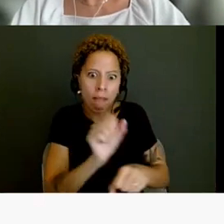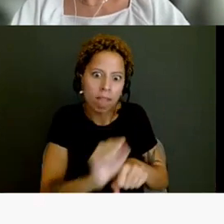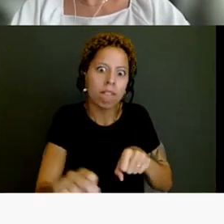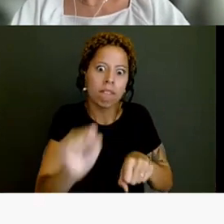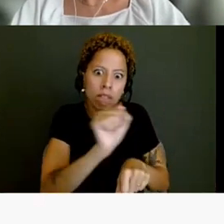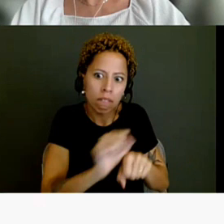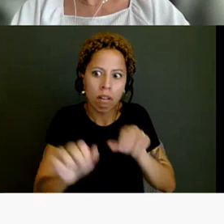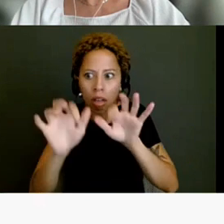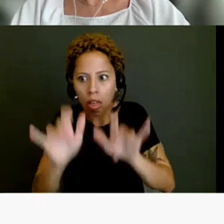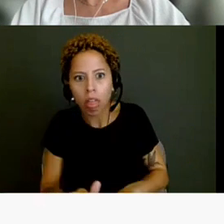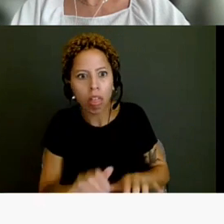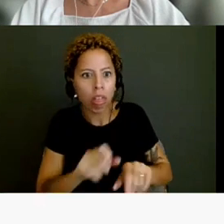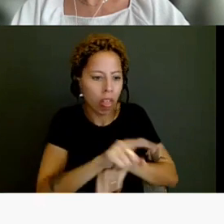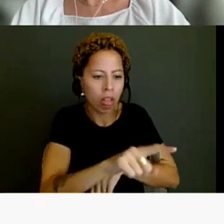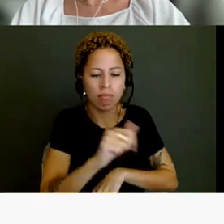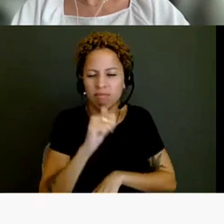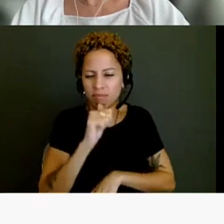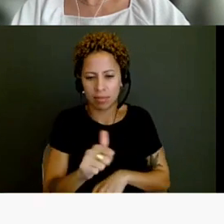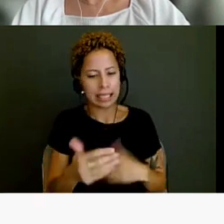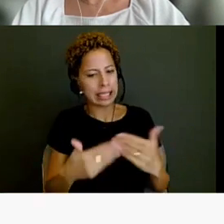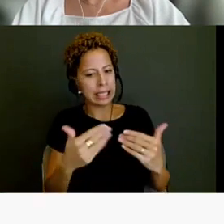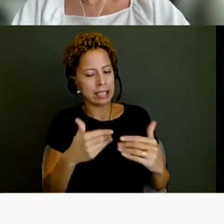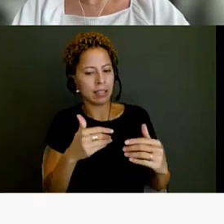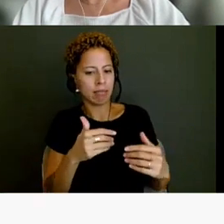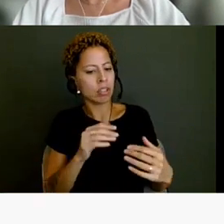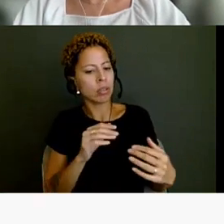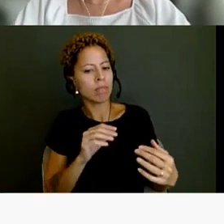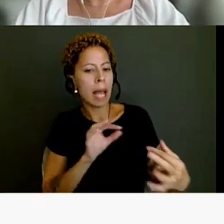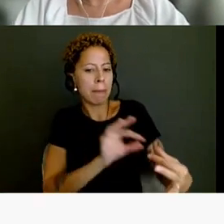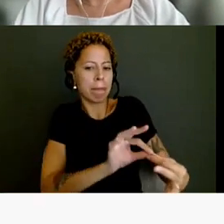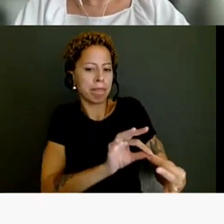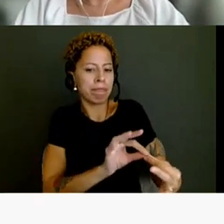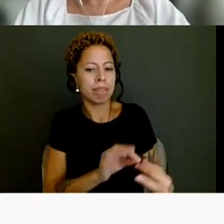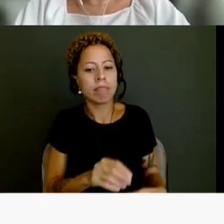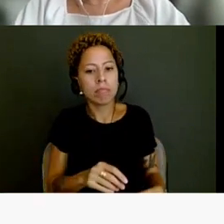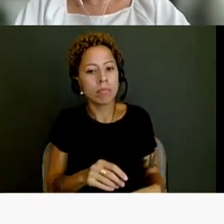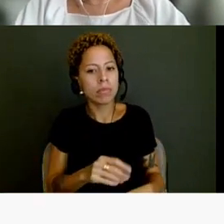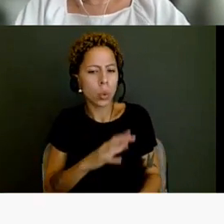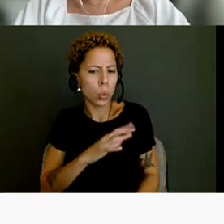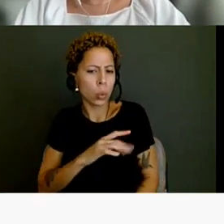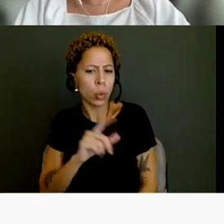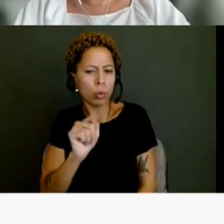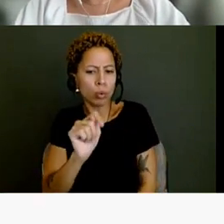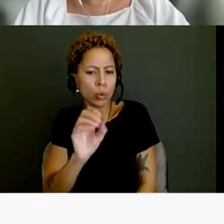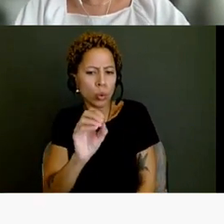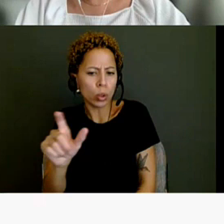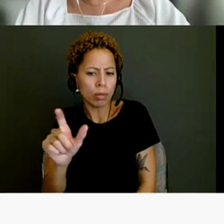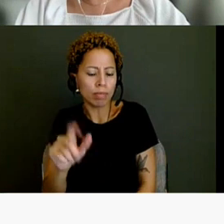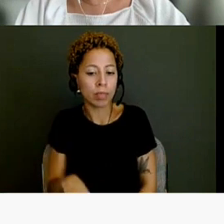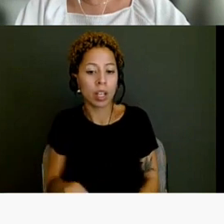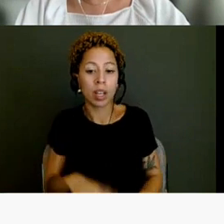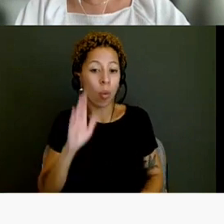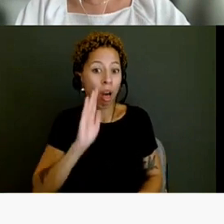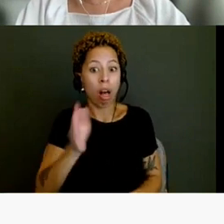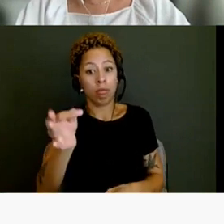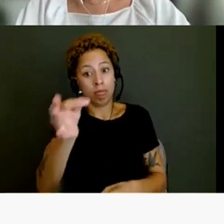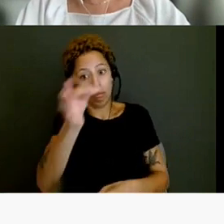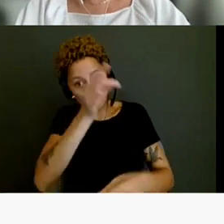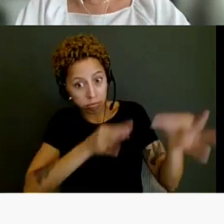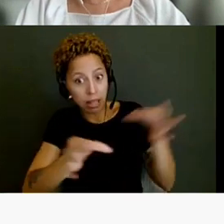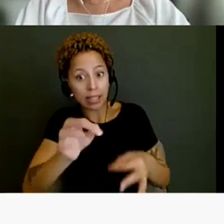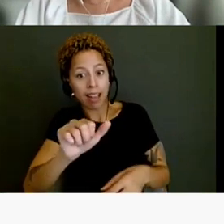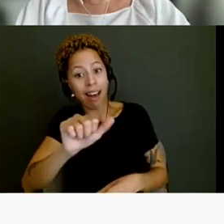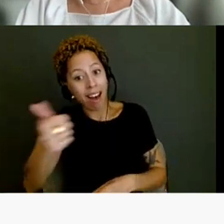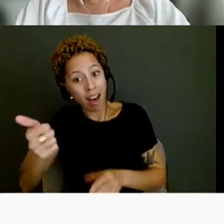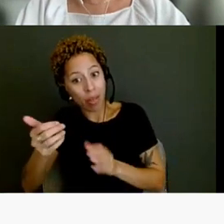another tool in our toolkit. It's not going to necessarily replace other methods. It's just